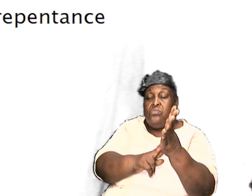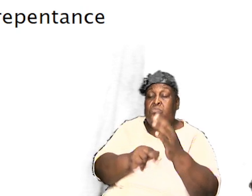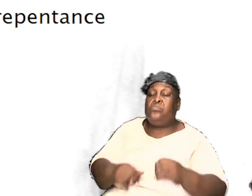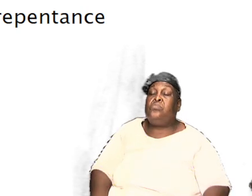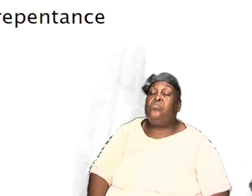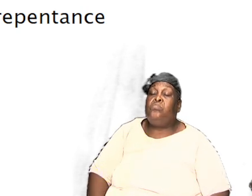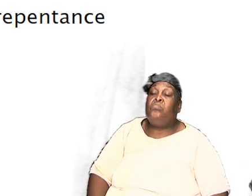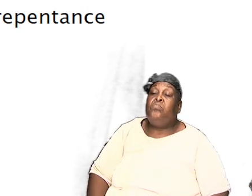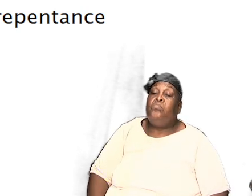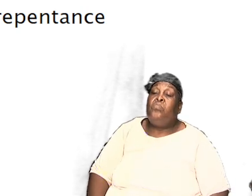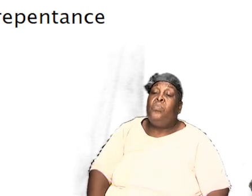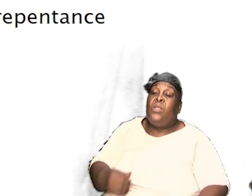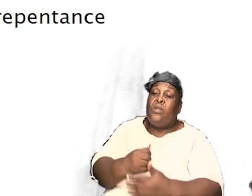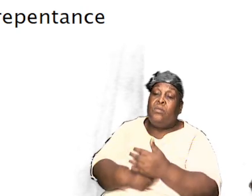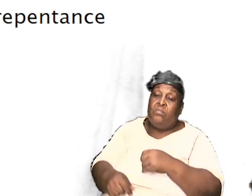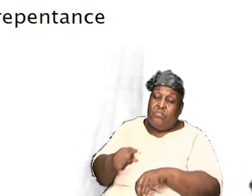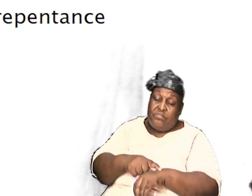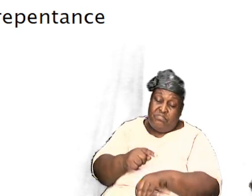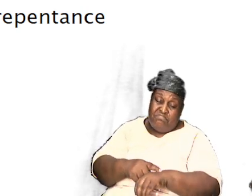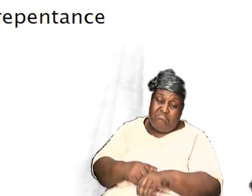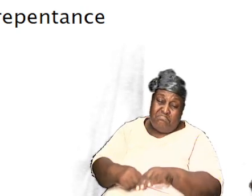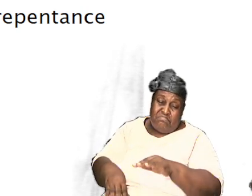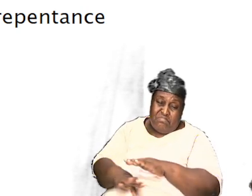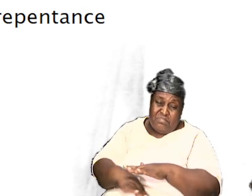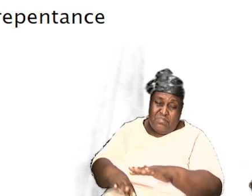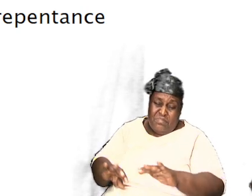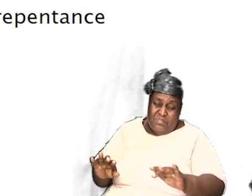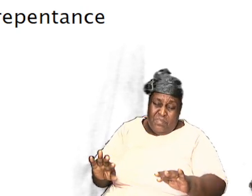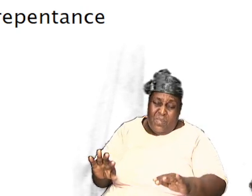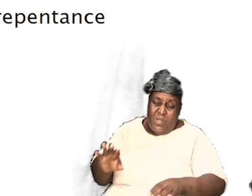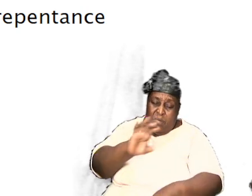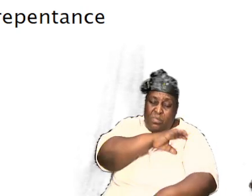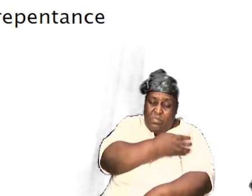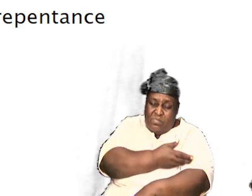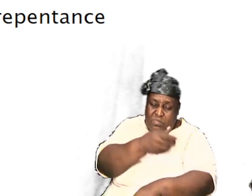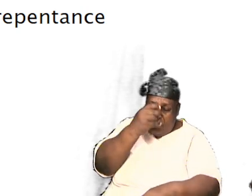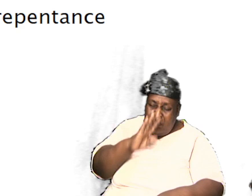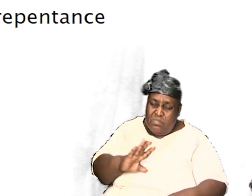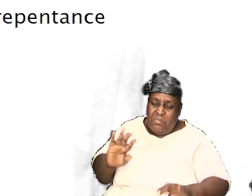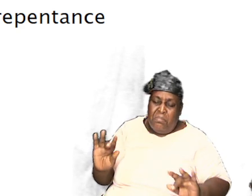Sometimes you underestimate the power of repentance.